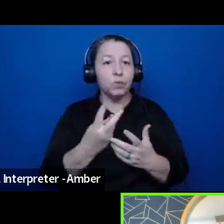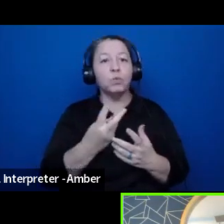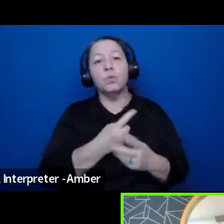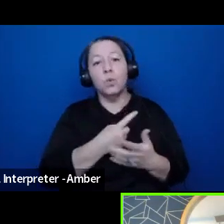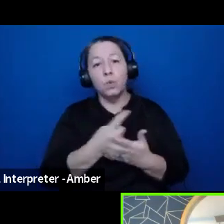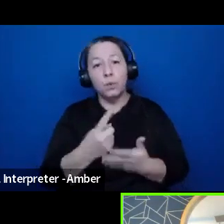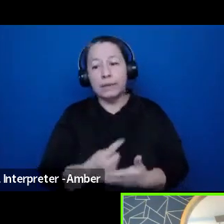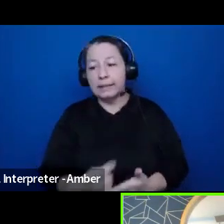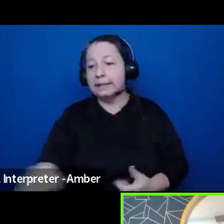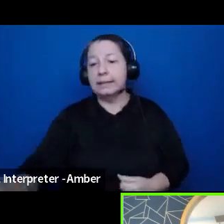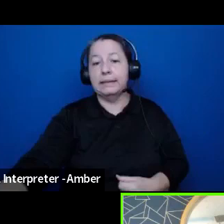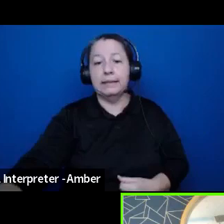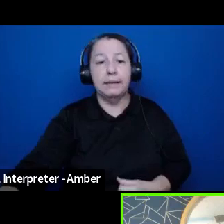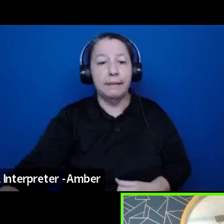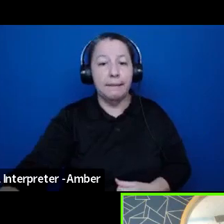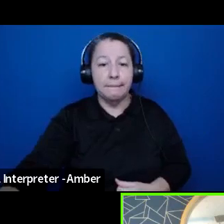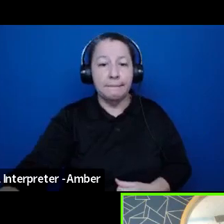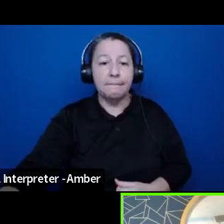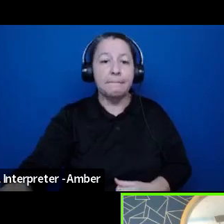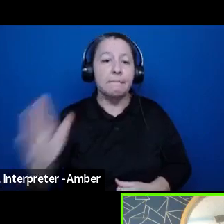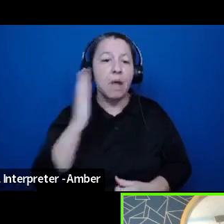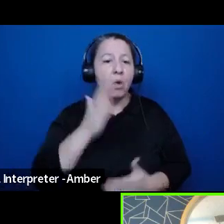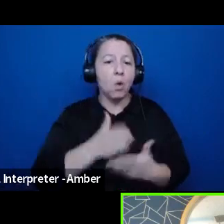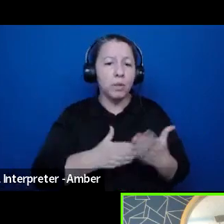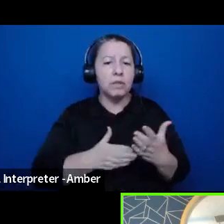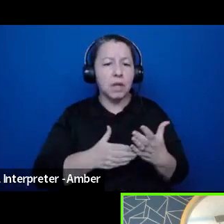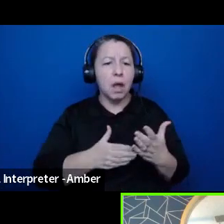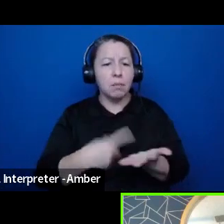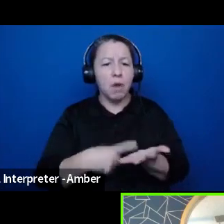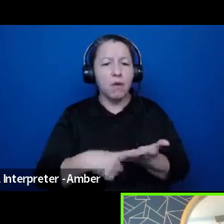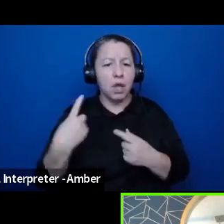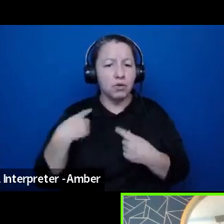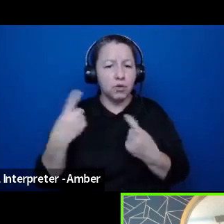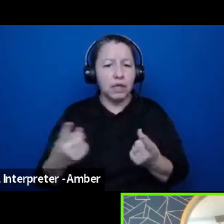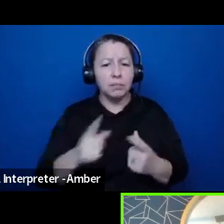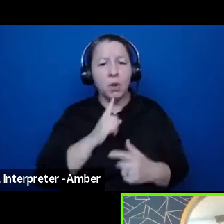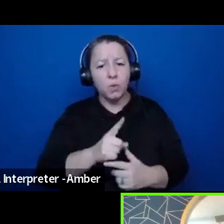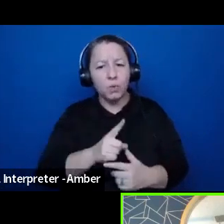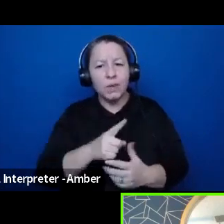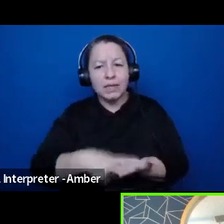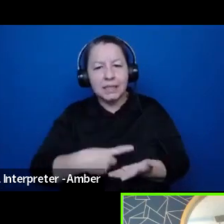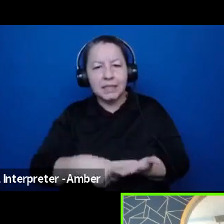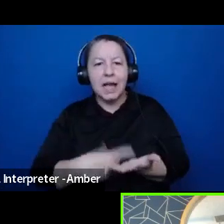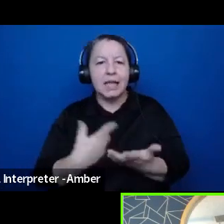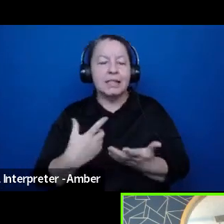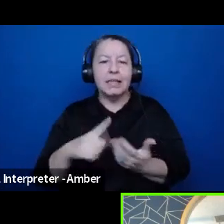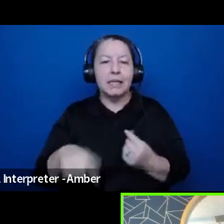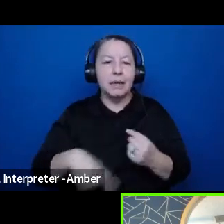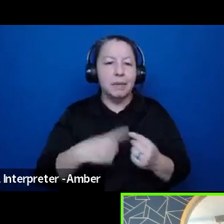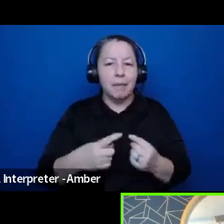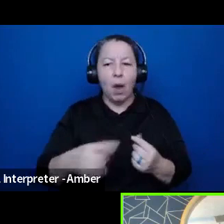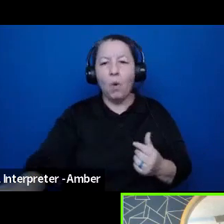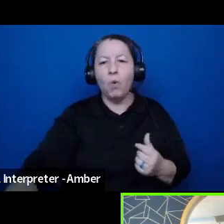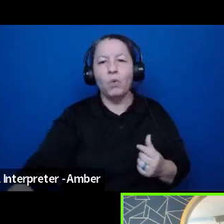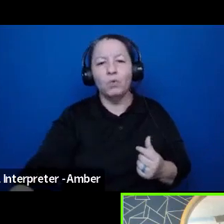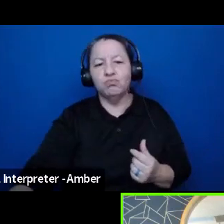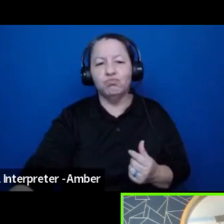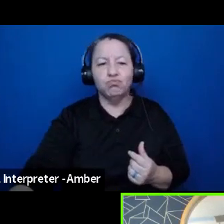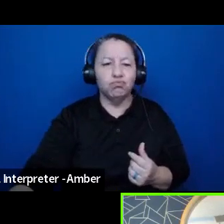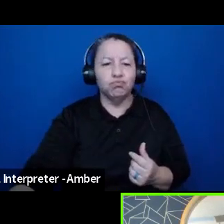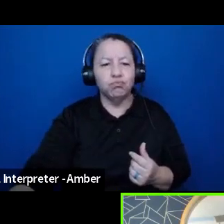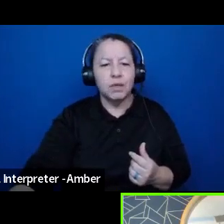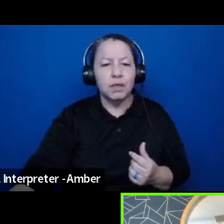been conversation since then, but really talking about, you know, given the complexity